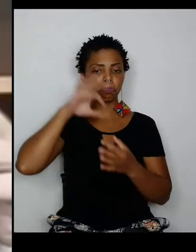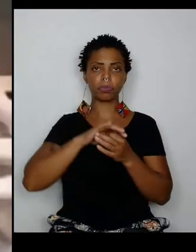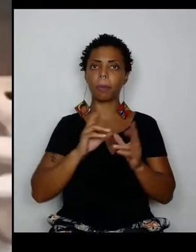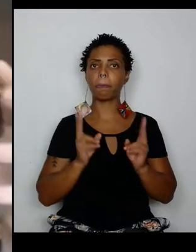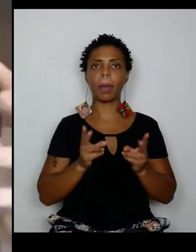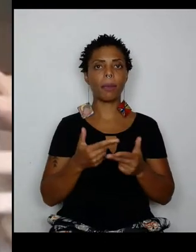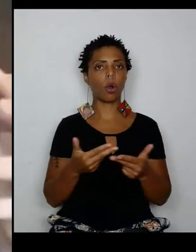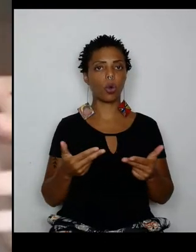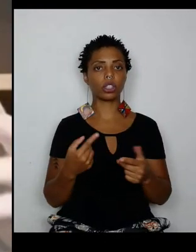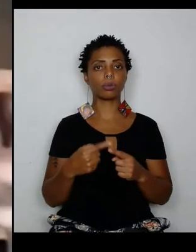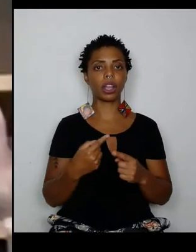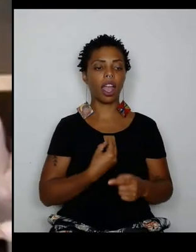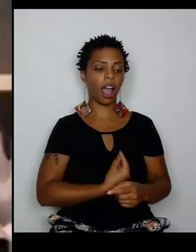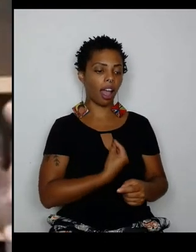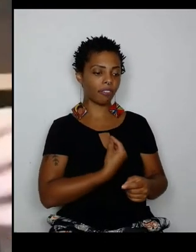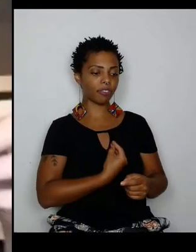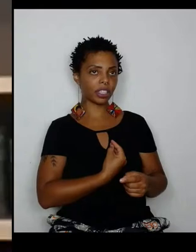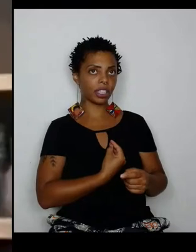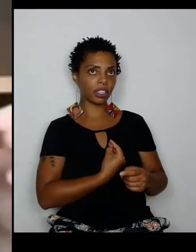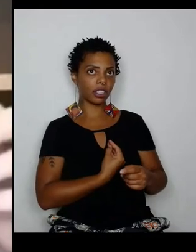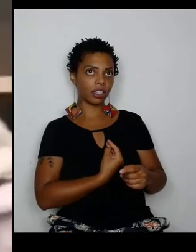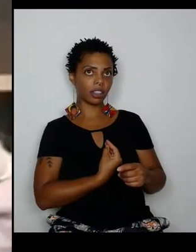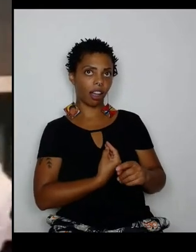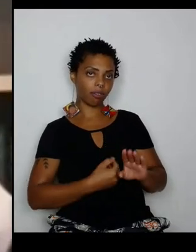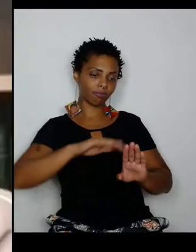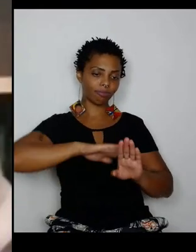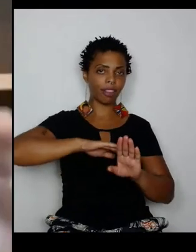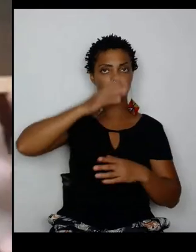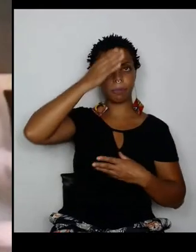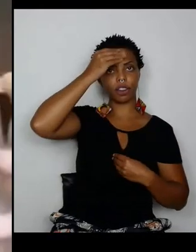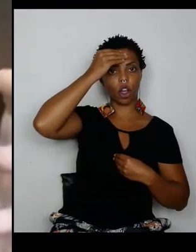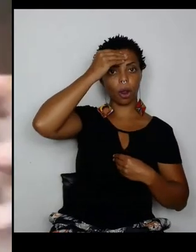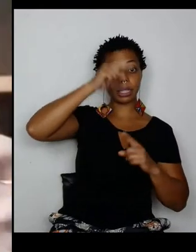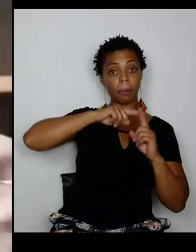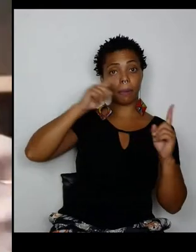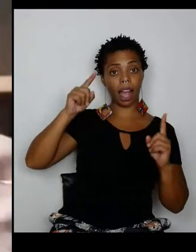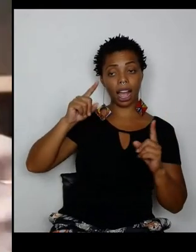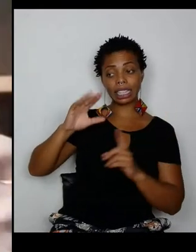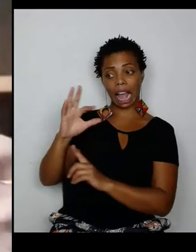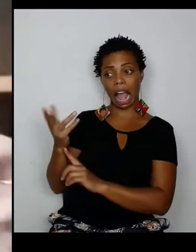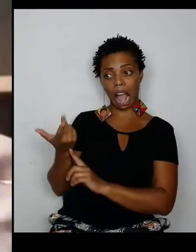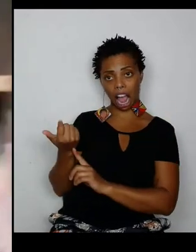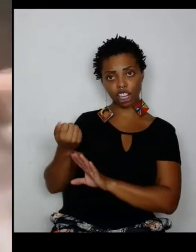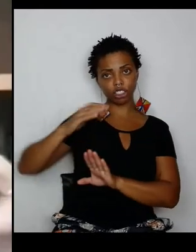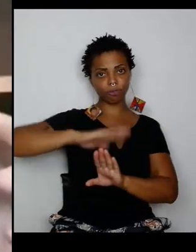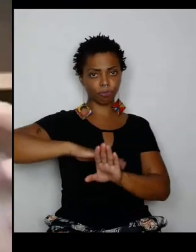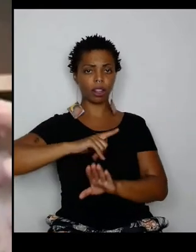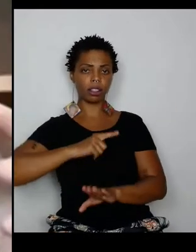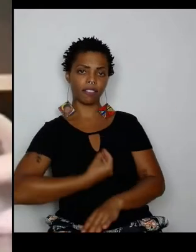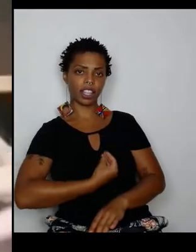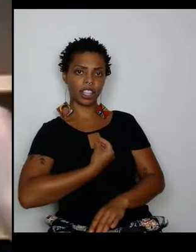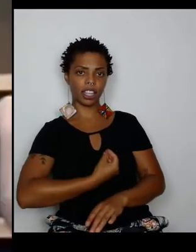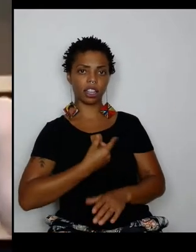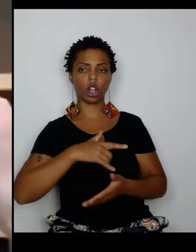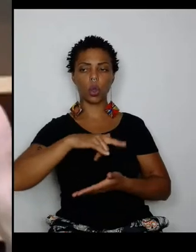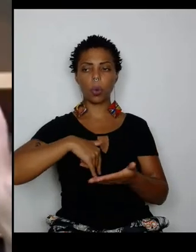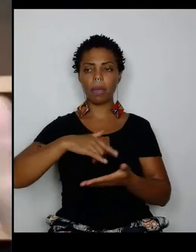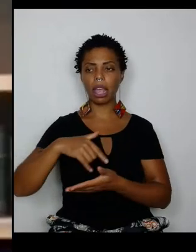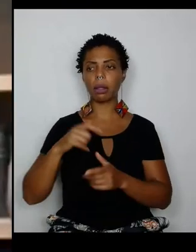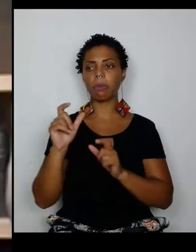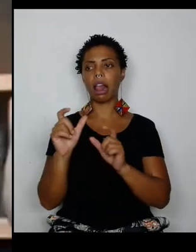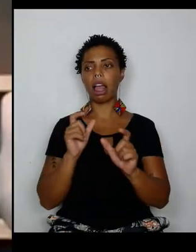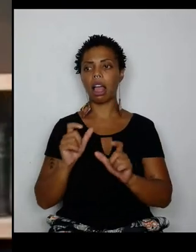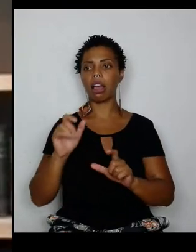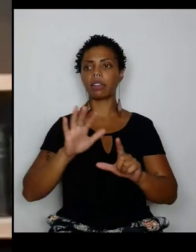in the late 19th century who were artists words and images uh cross back and forth between one another uh van gogh would be a good